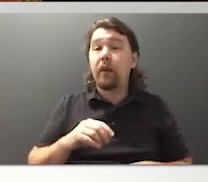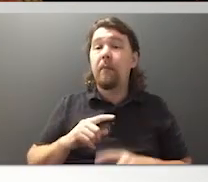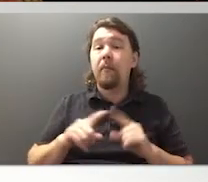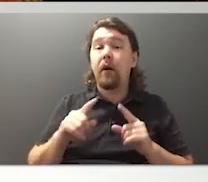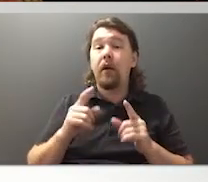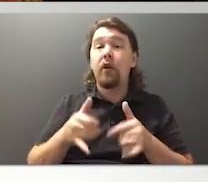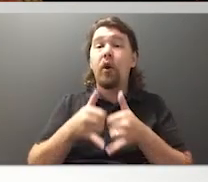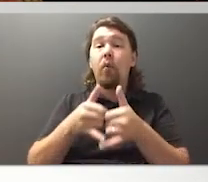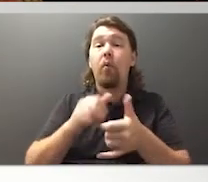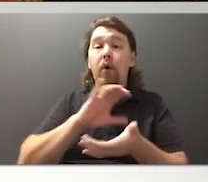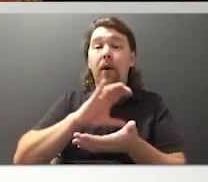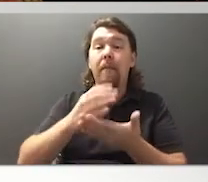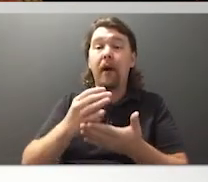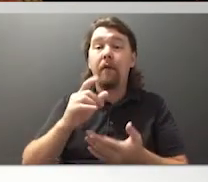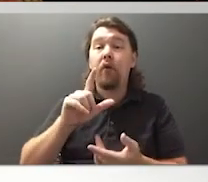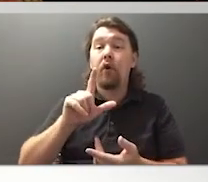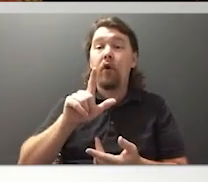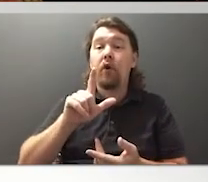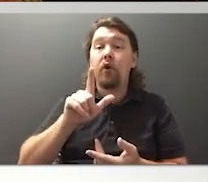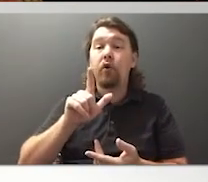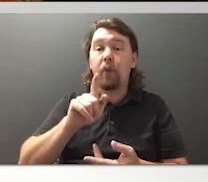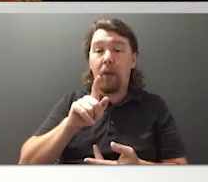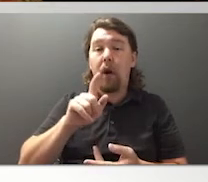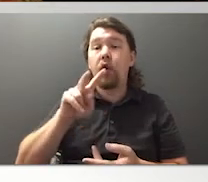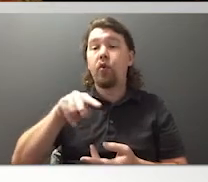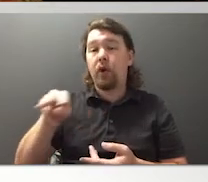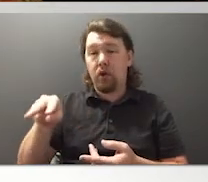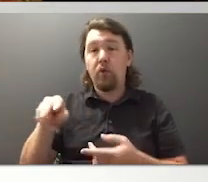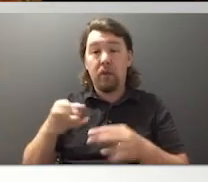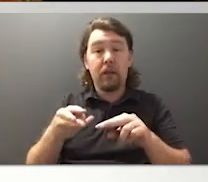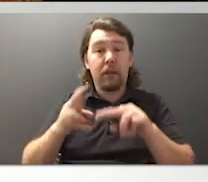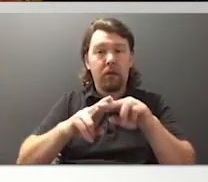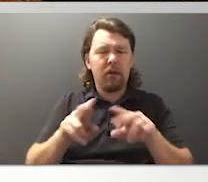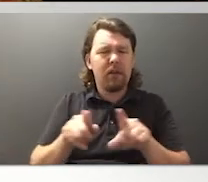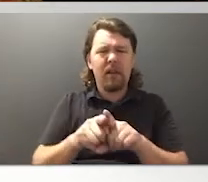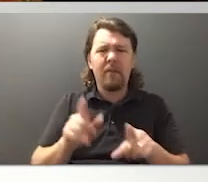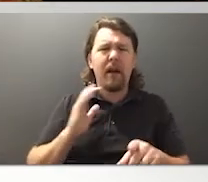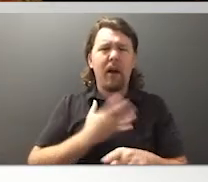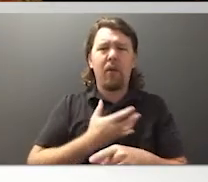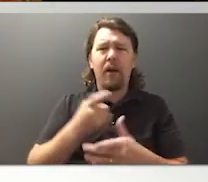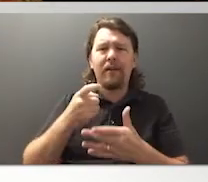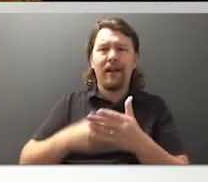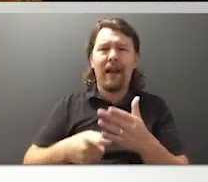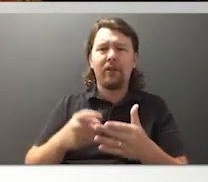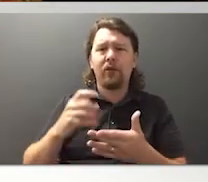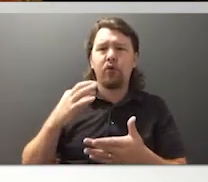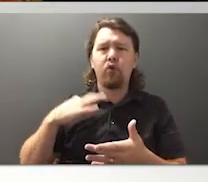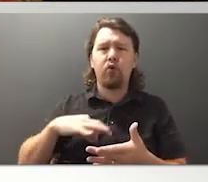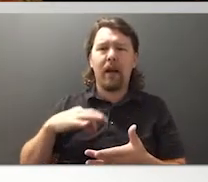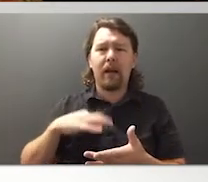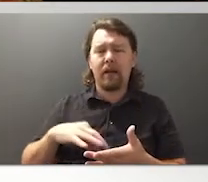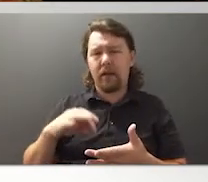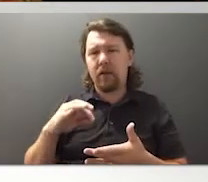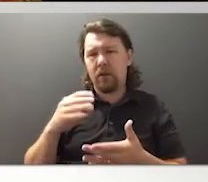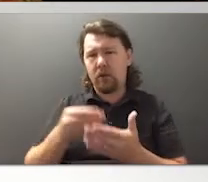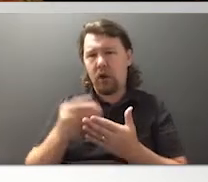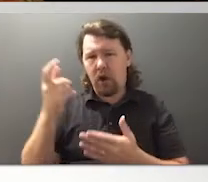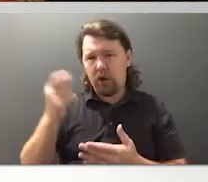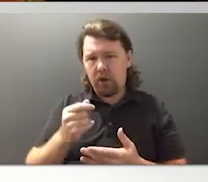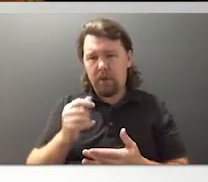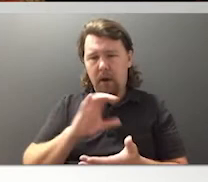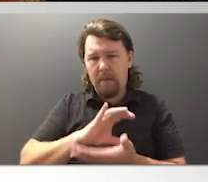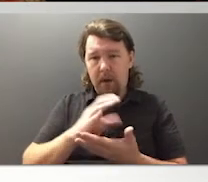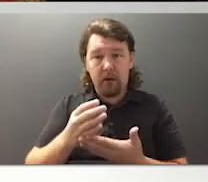21-22 is increasing. It's very similar to our tax credit scholarship amount. And it will now be funded at